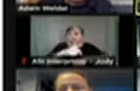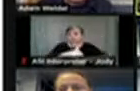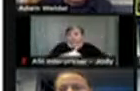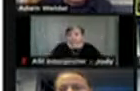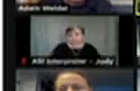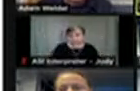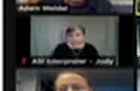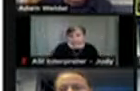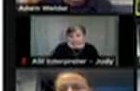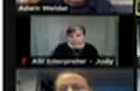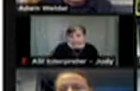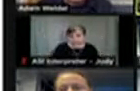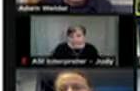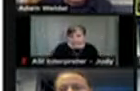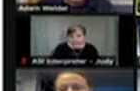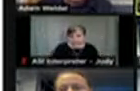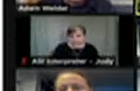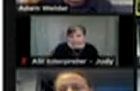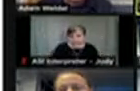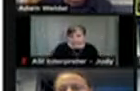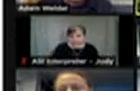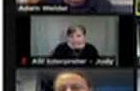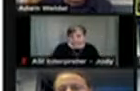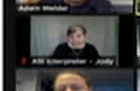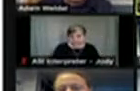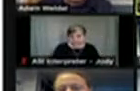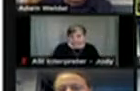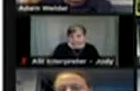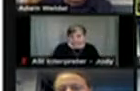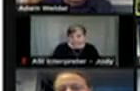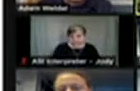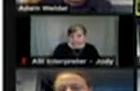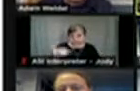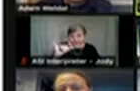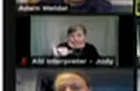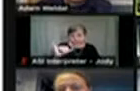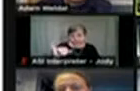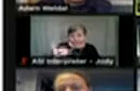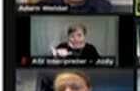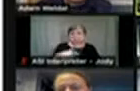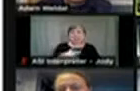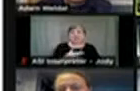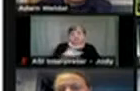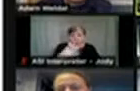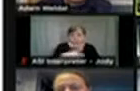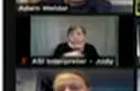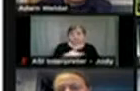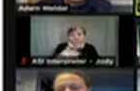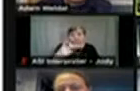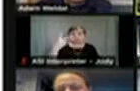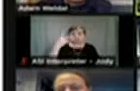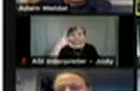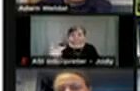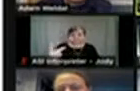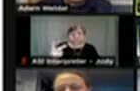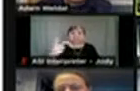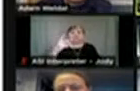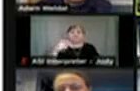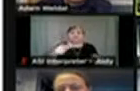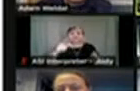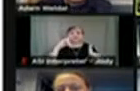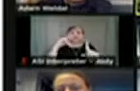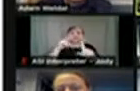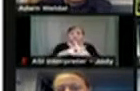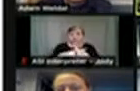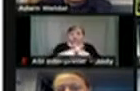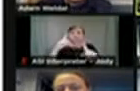because of the air. So I would love to see this to apply for outdoors physical education and outdoors